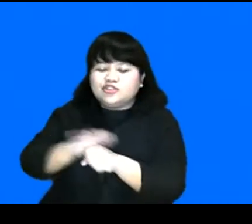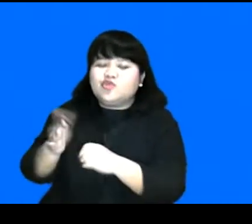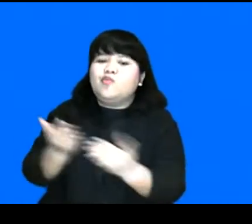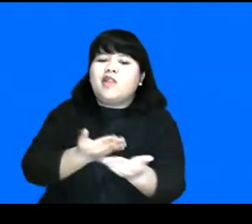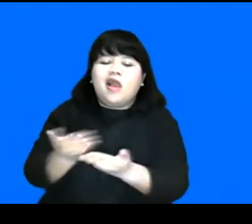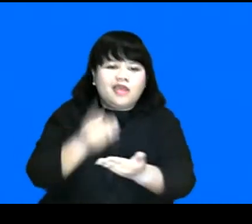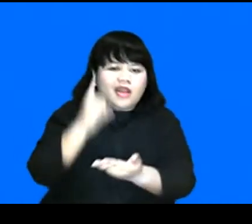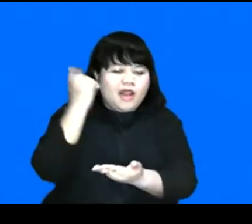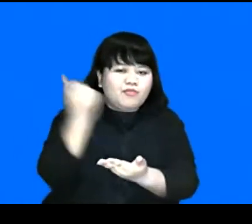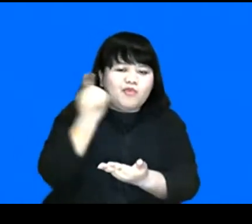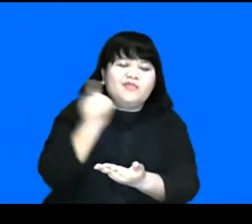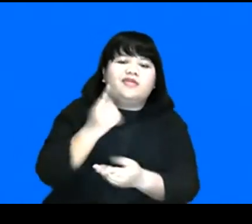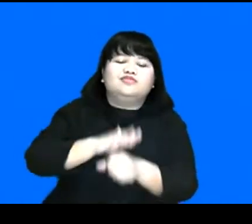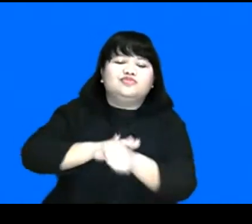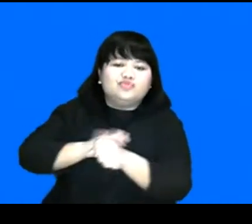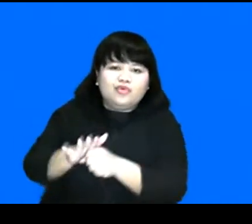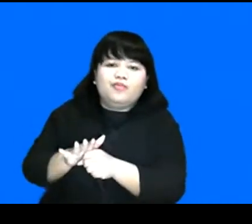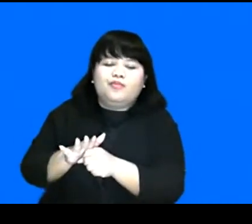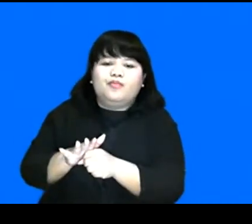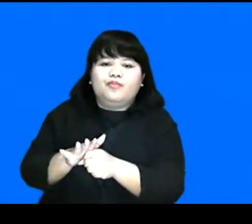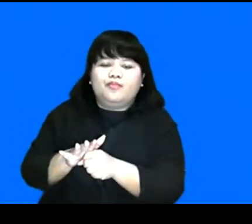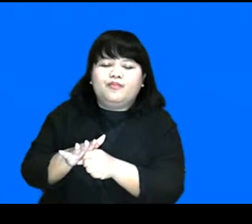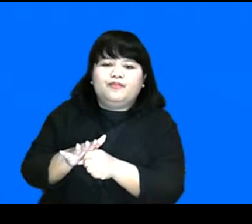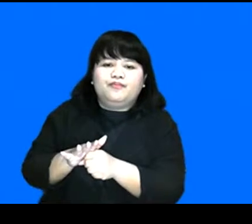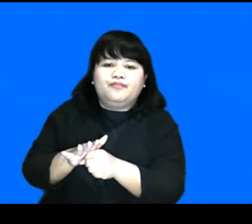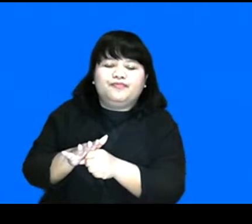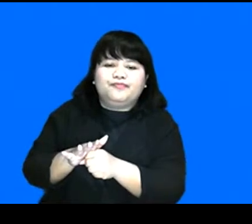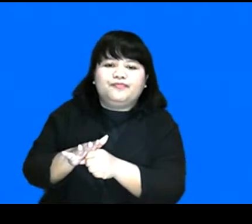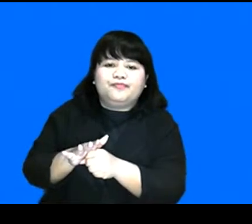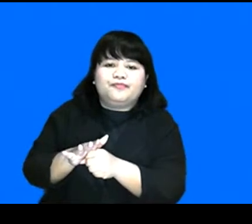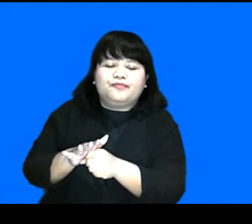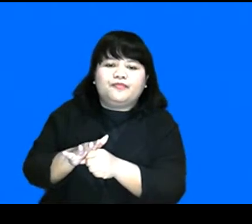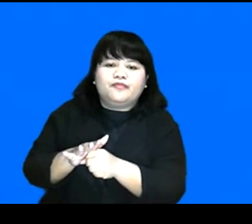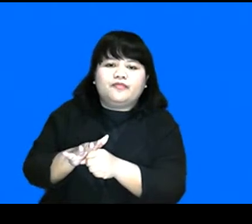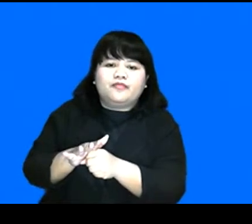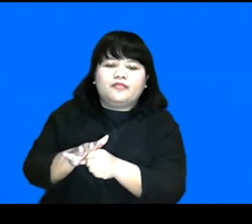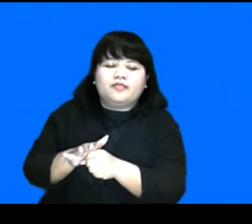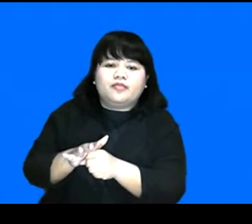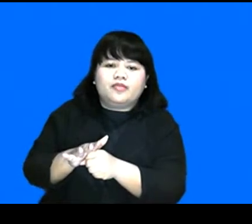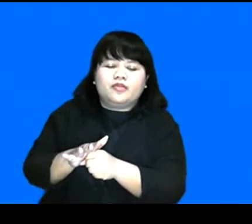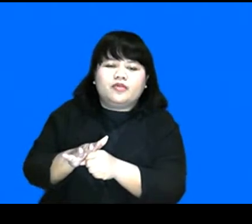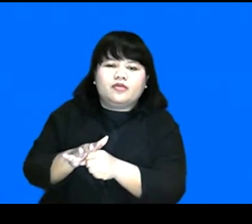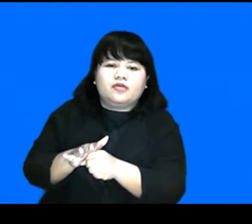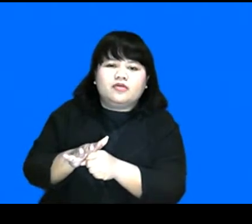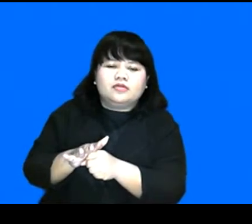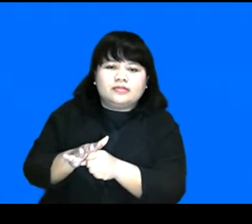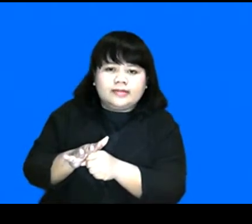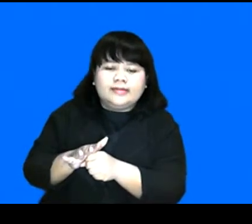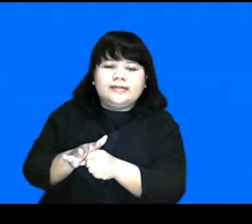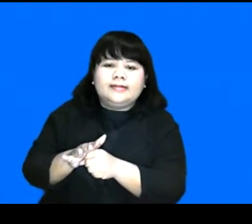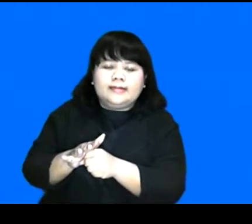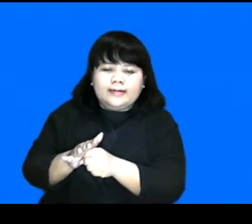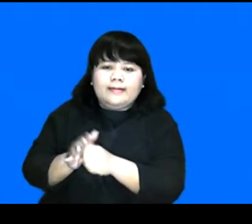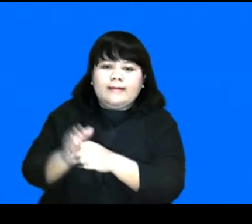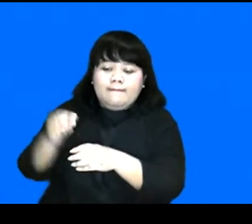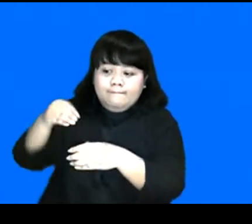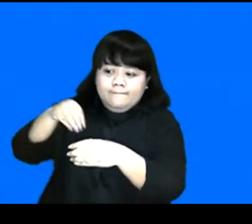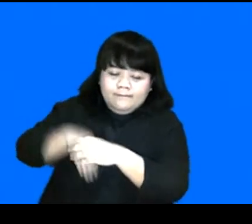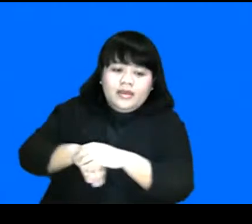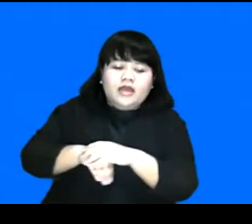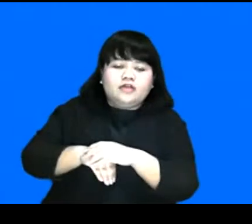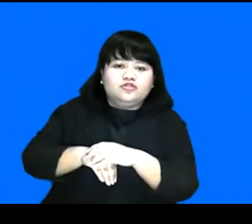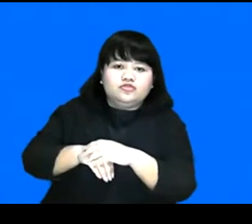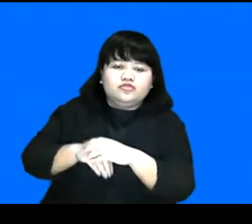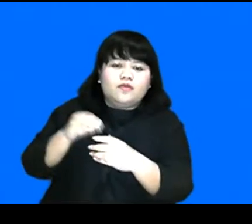governments just forget them when they think of social sector allocation and spending. Therefore, there needs to